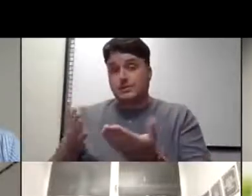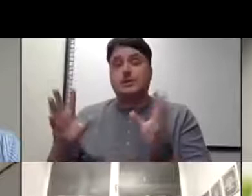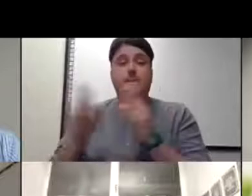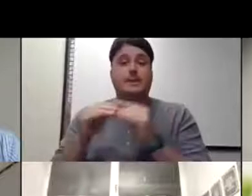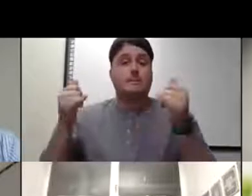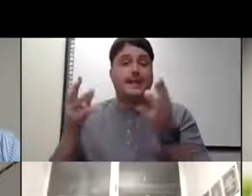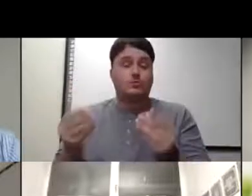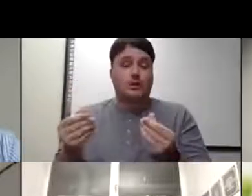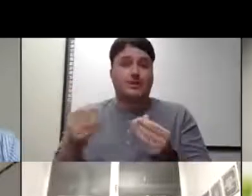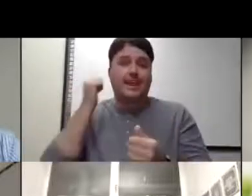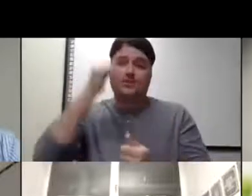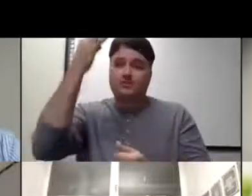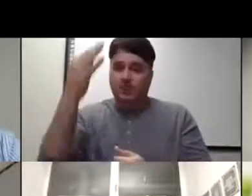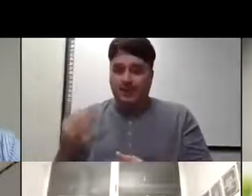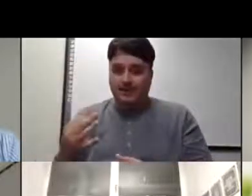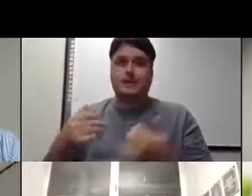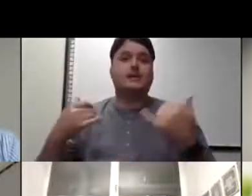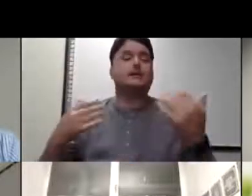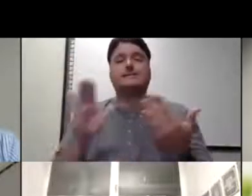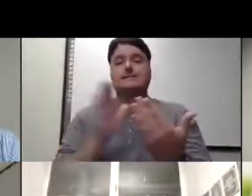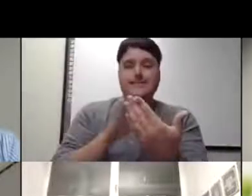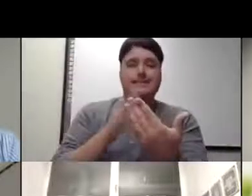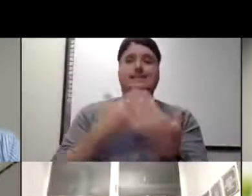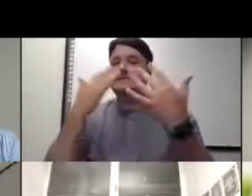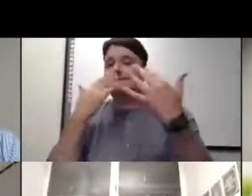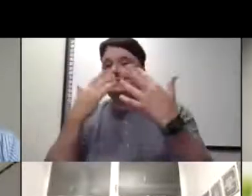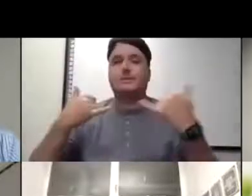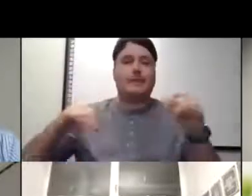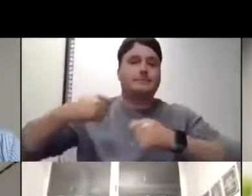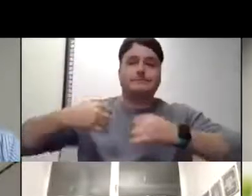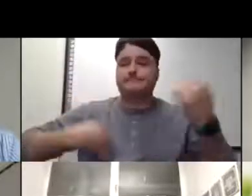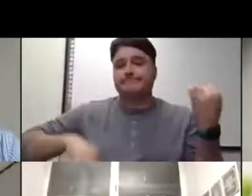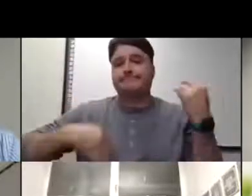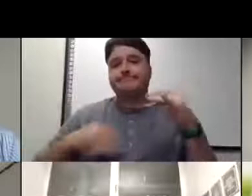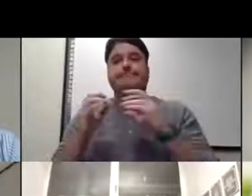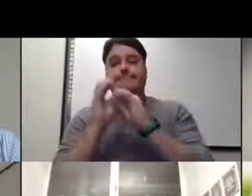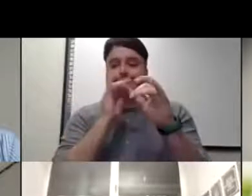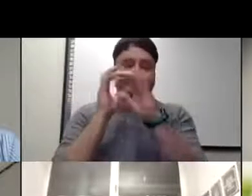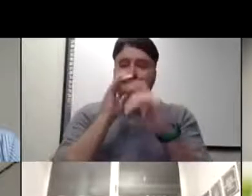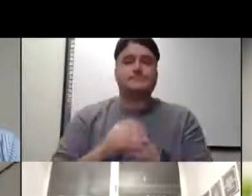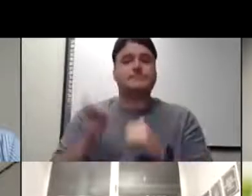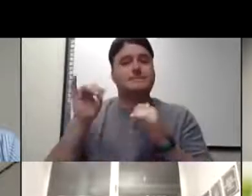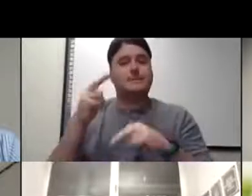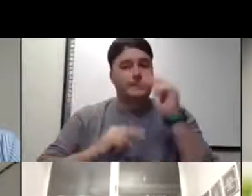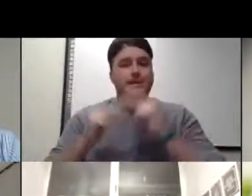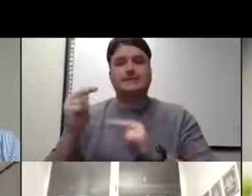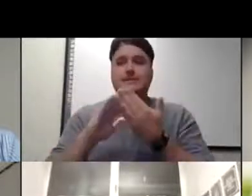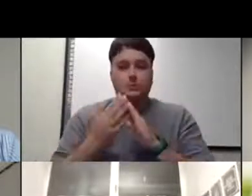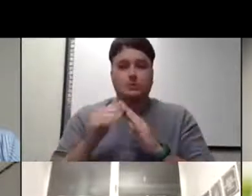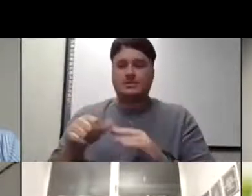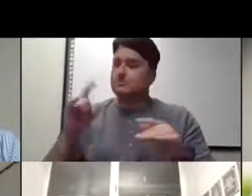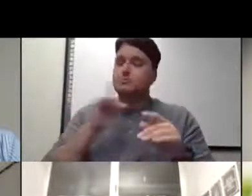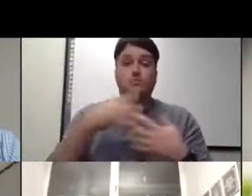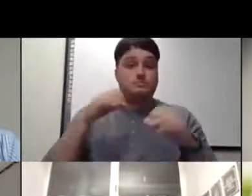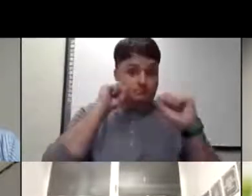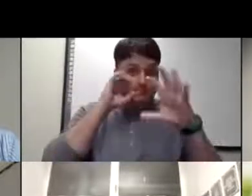each Friday to sing and play instruments, which builds our strong school community. It is a magical experience. We